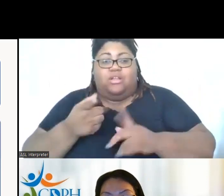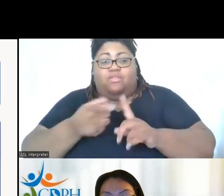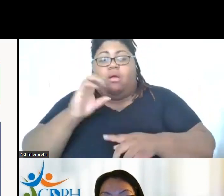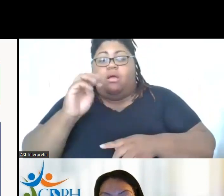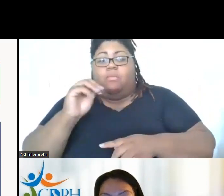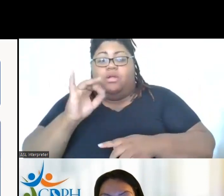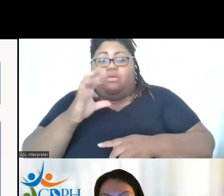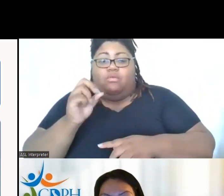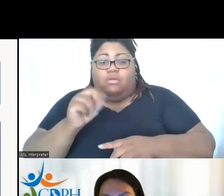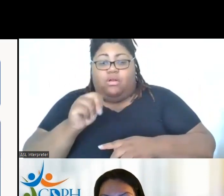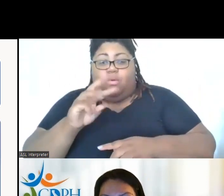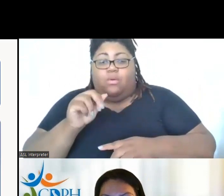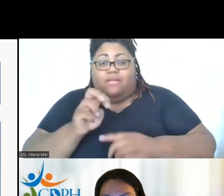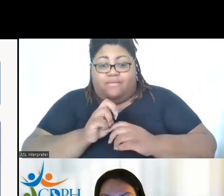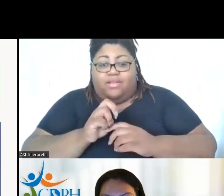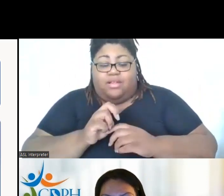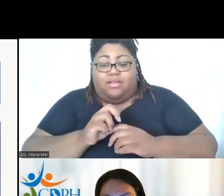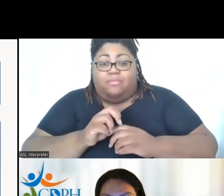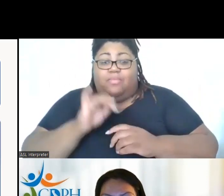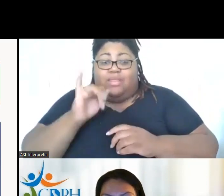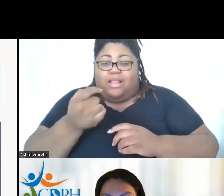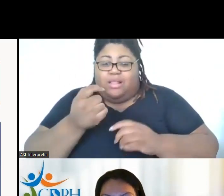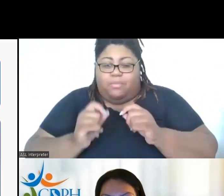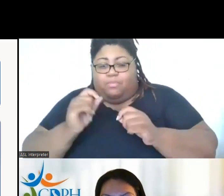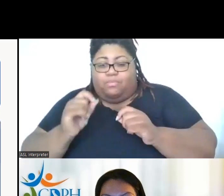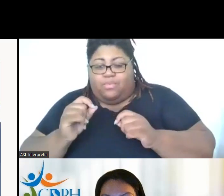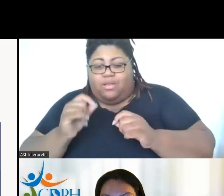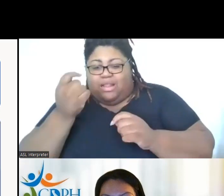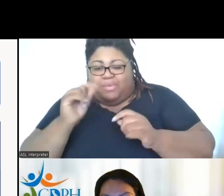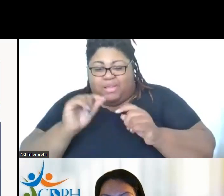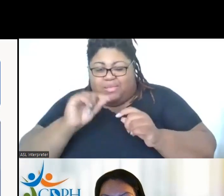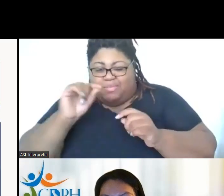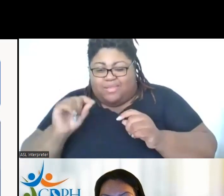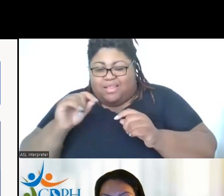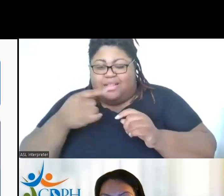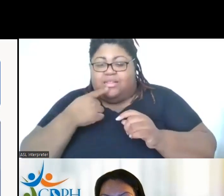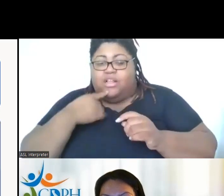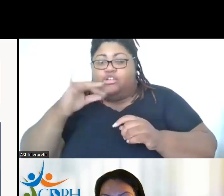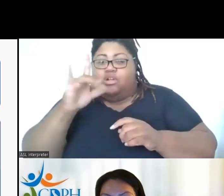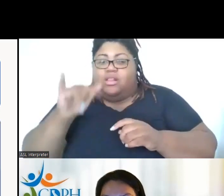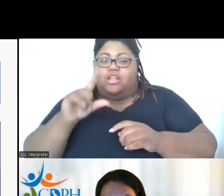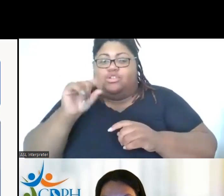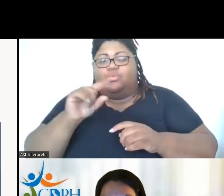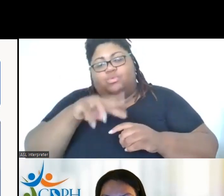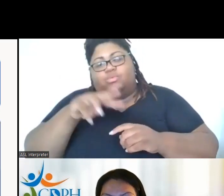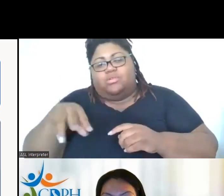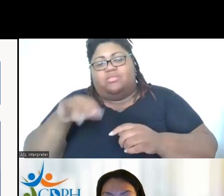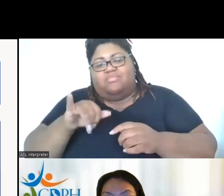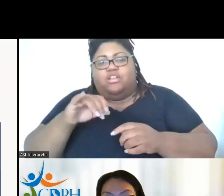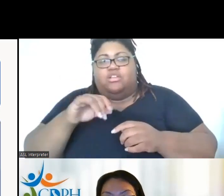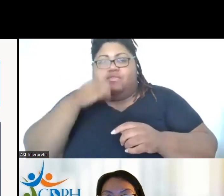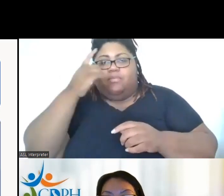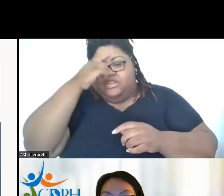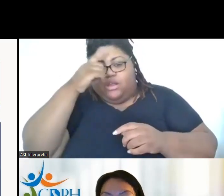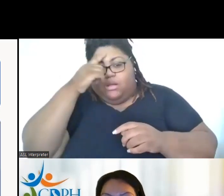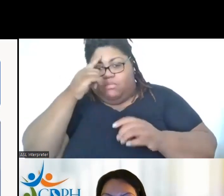wave. That little bump that comes right after, you can probably see July 2022. That was from our summer surge. And